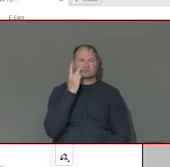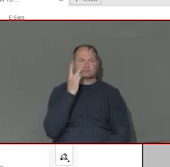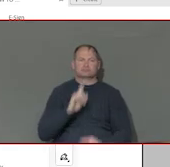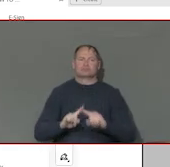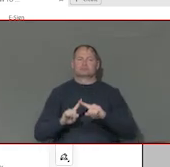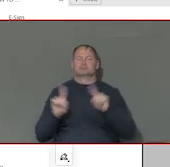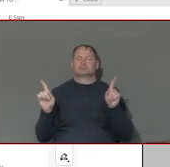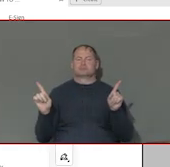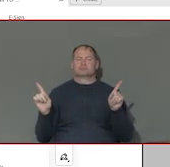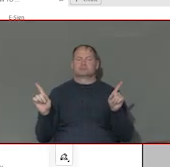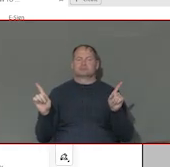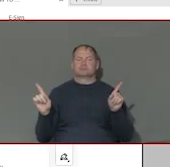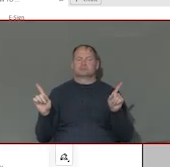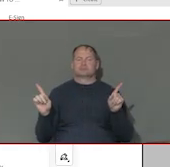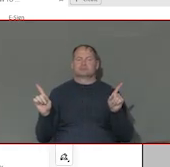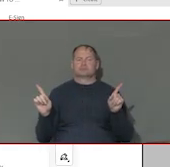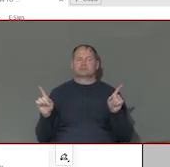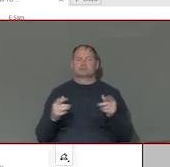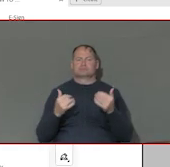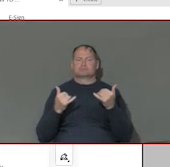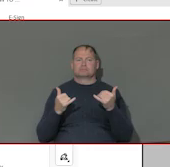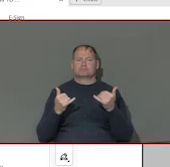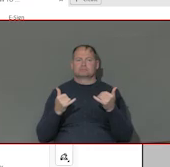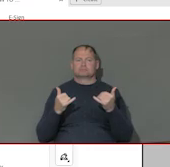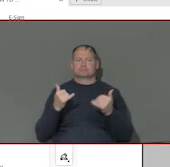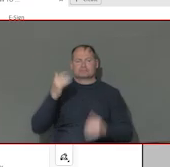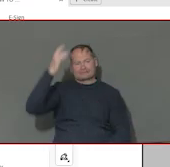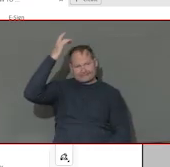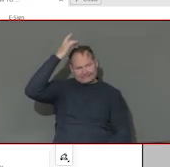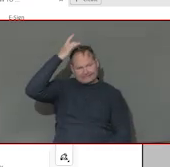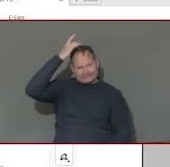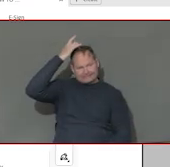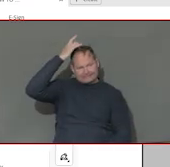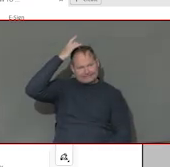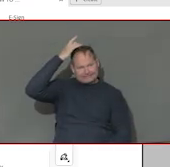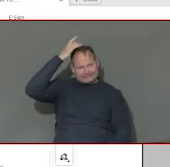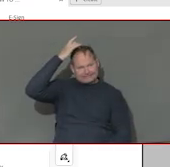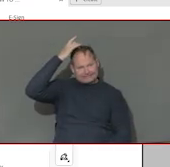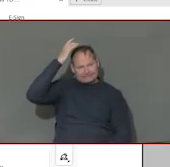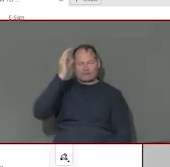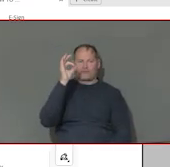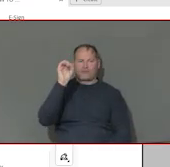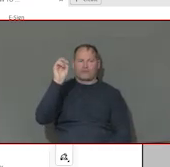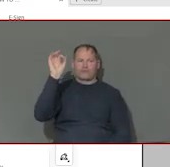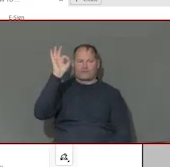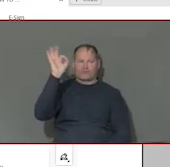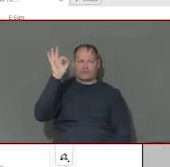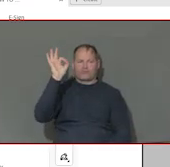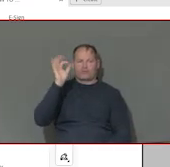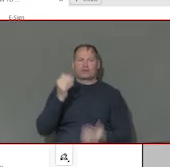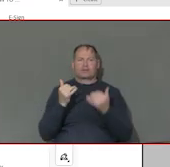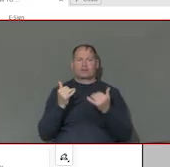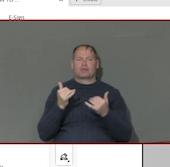different, it is the foramen magnum. The foramen magnum, which is on a